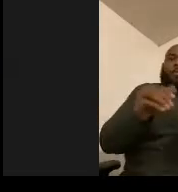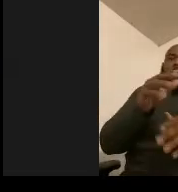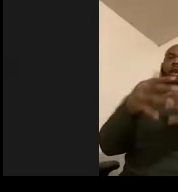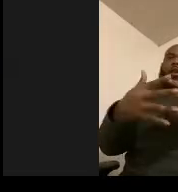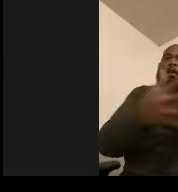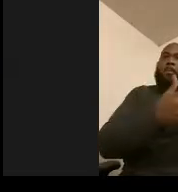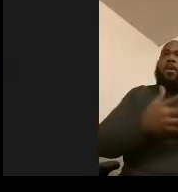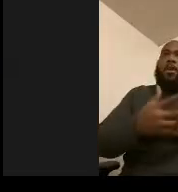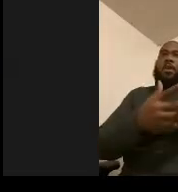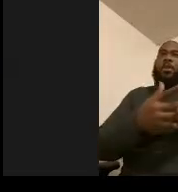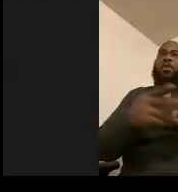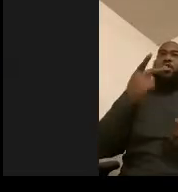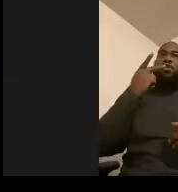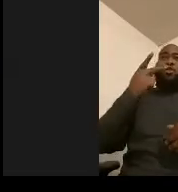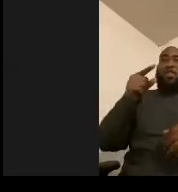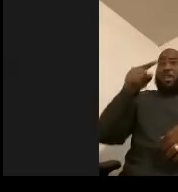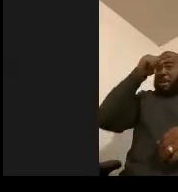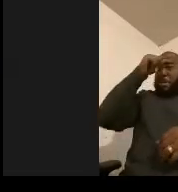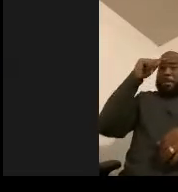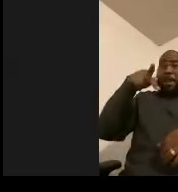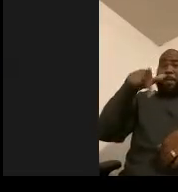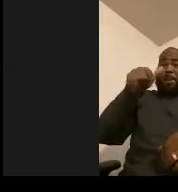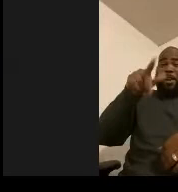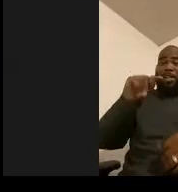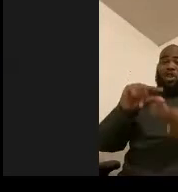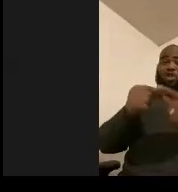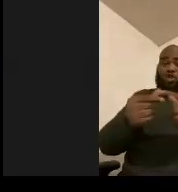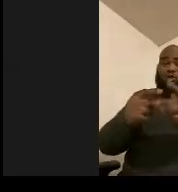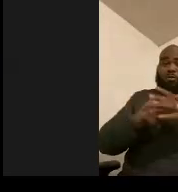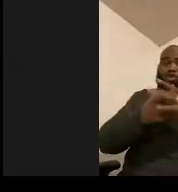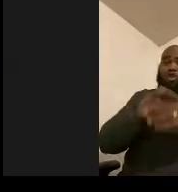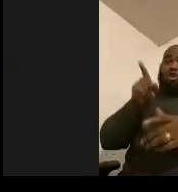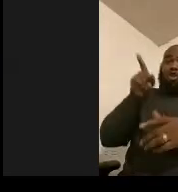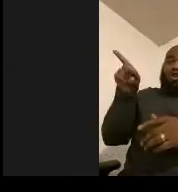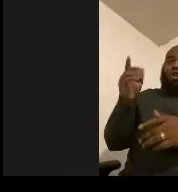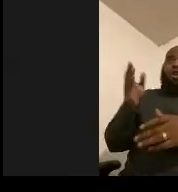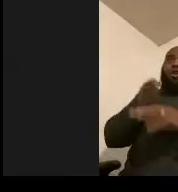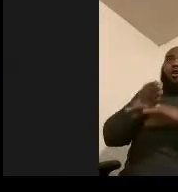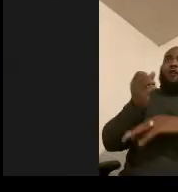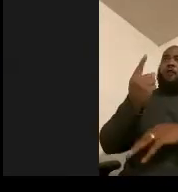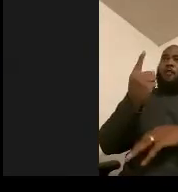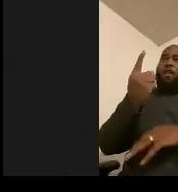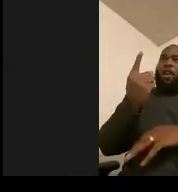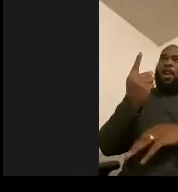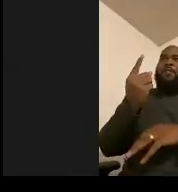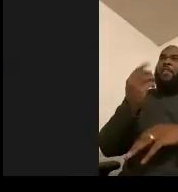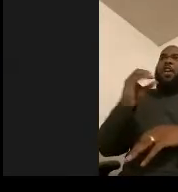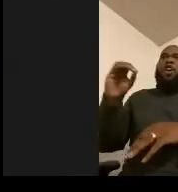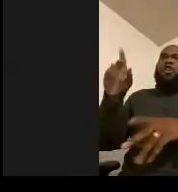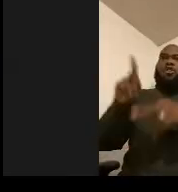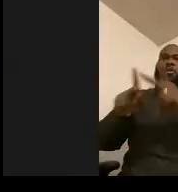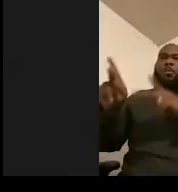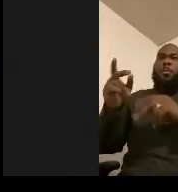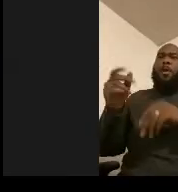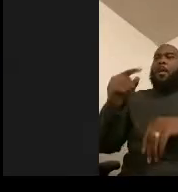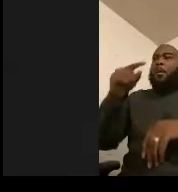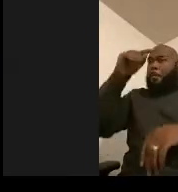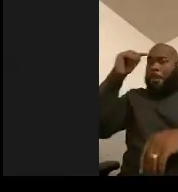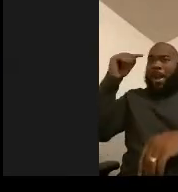Palestine group that formed, over 1,100 Black activists, artists, scholars, and students signed the